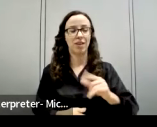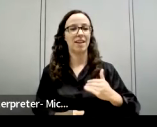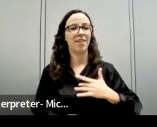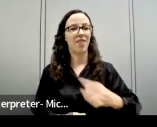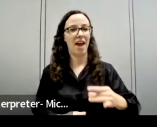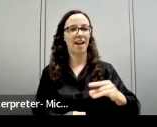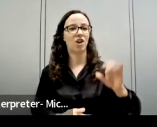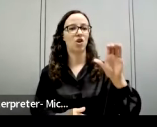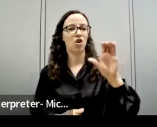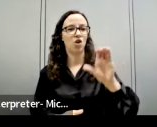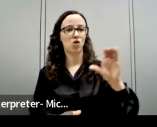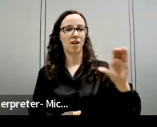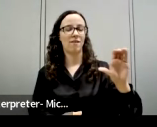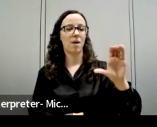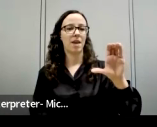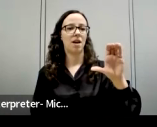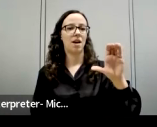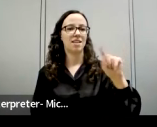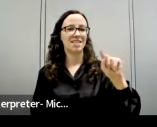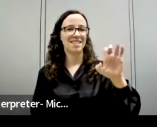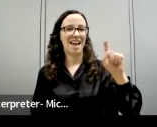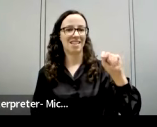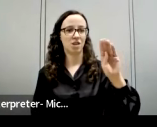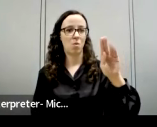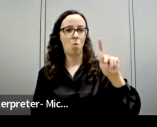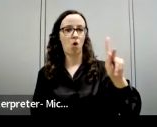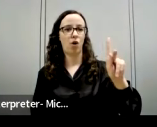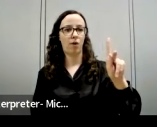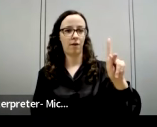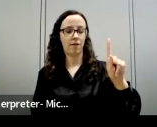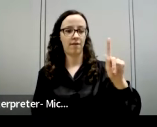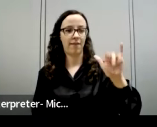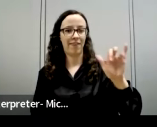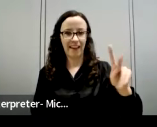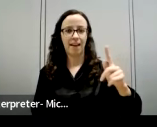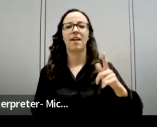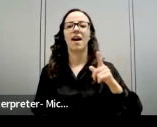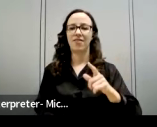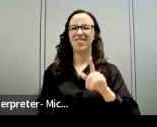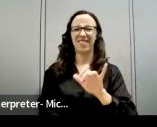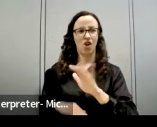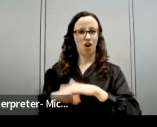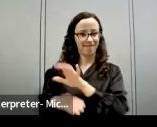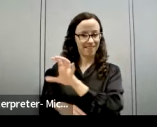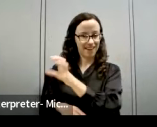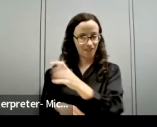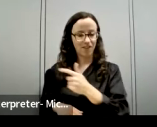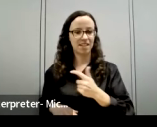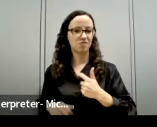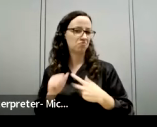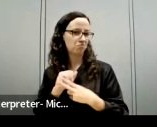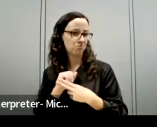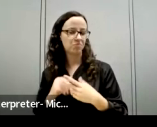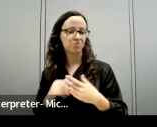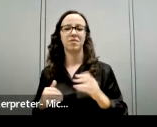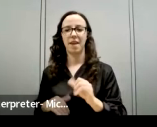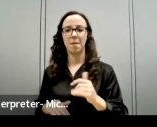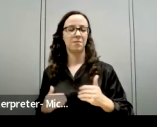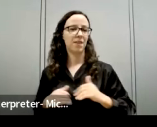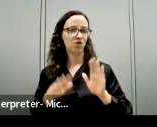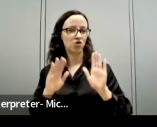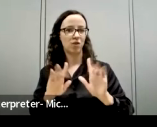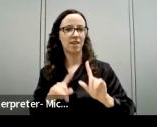textbook link. So that redirects you to a Canvas shell. And then I bookmark that. It does a great job of having different modules for